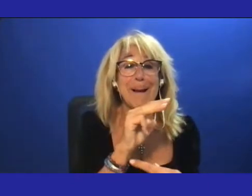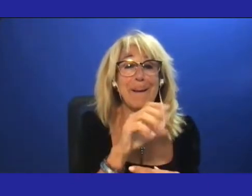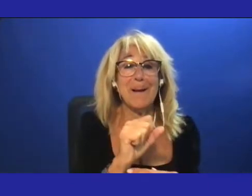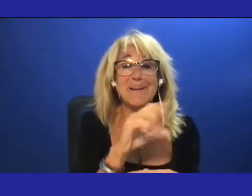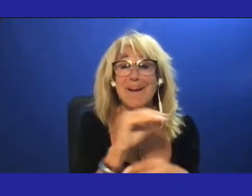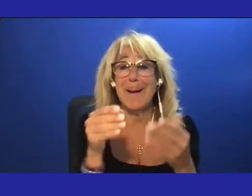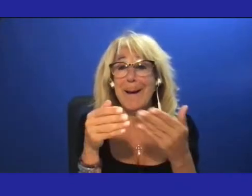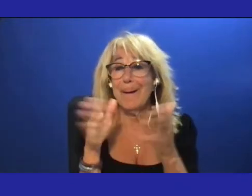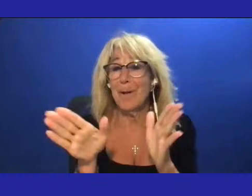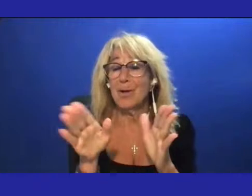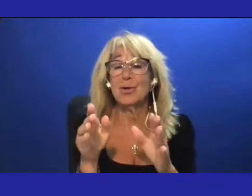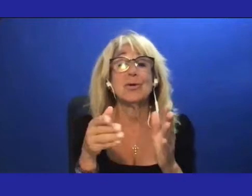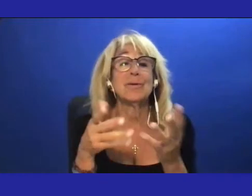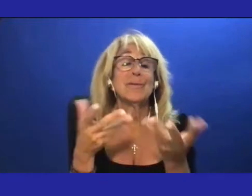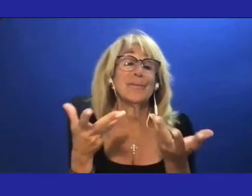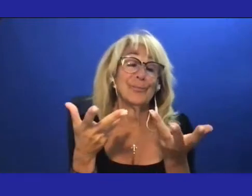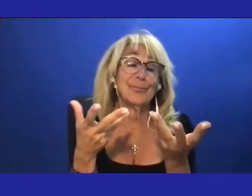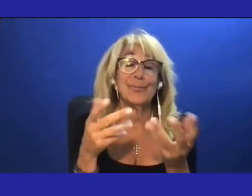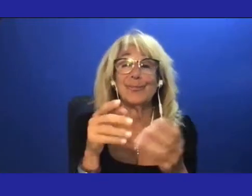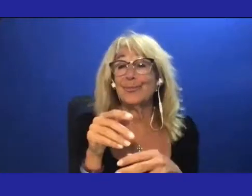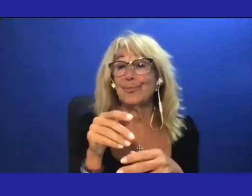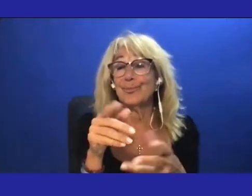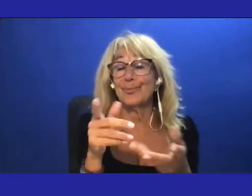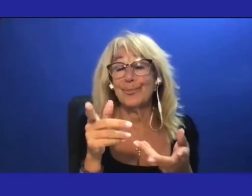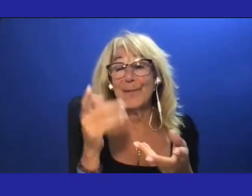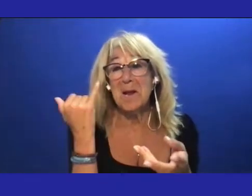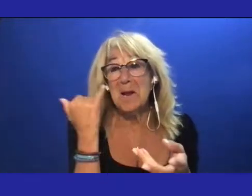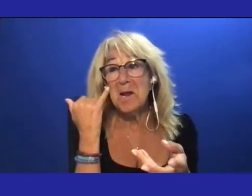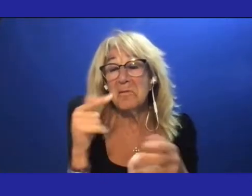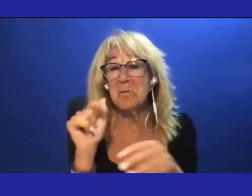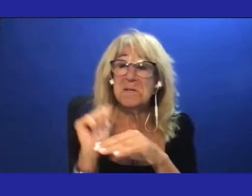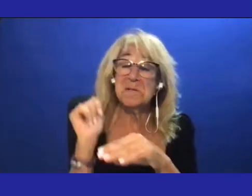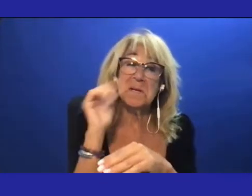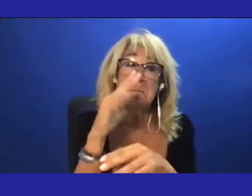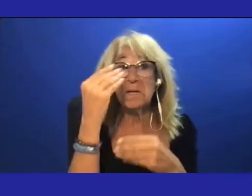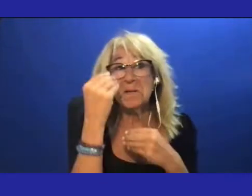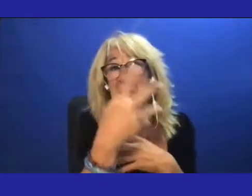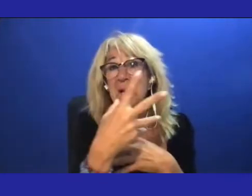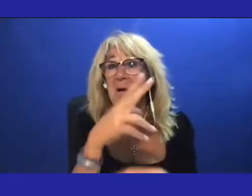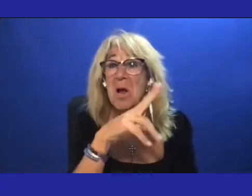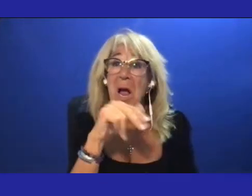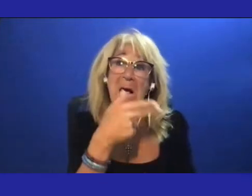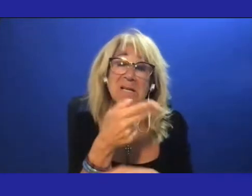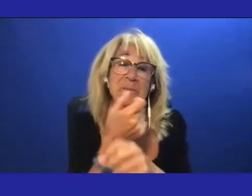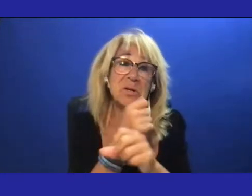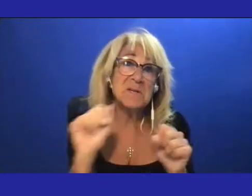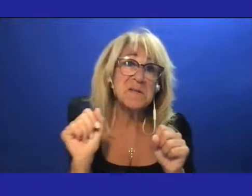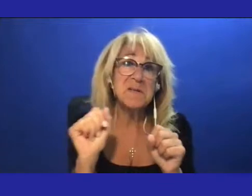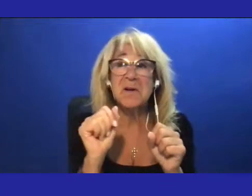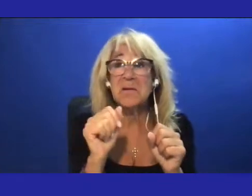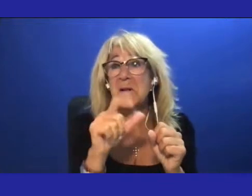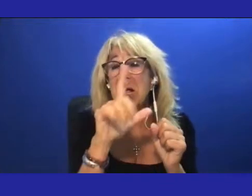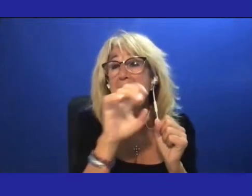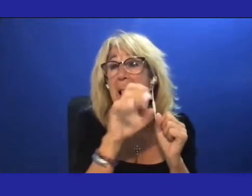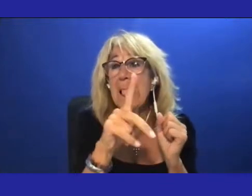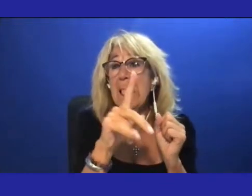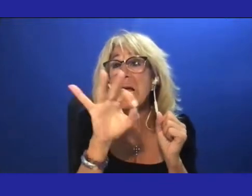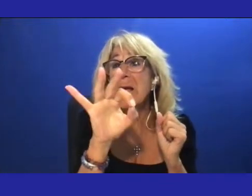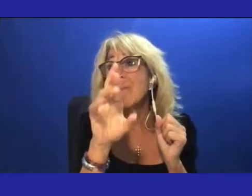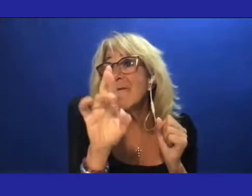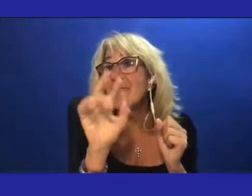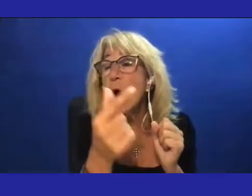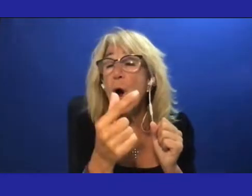other organizations, such as if we were to submit data for hospital safety grades through Leapfrog,